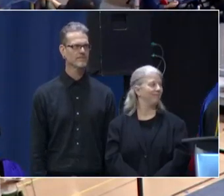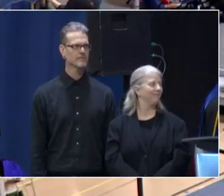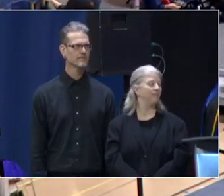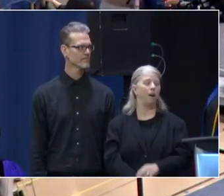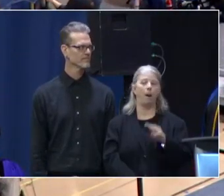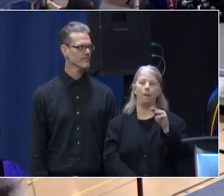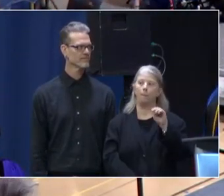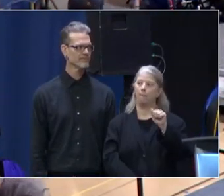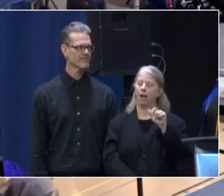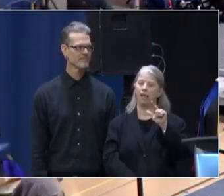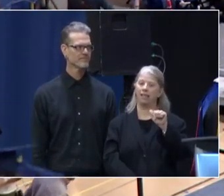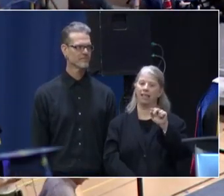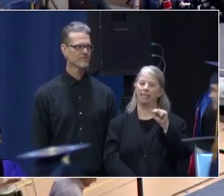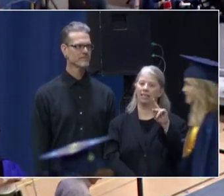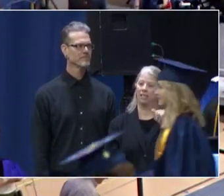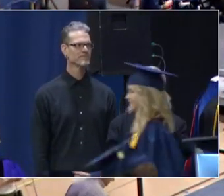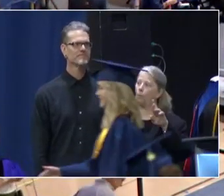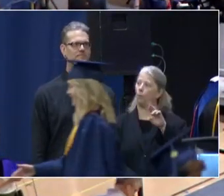Melinda Ross.